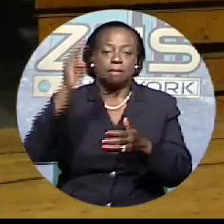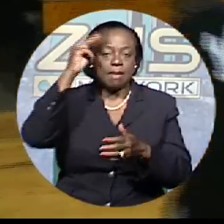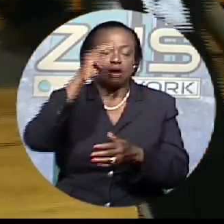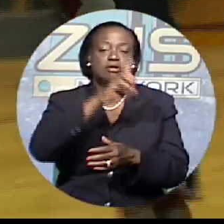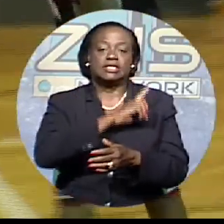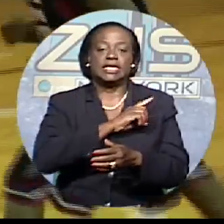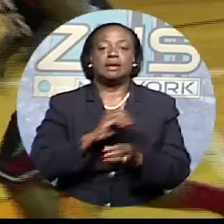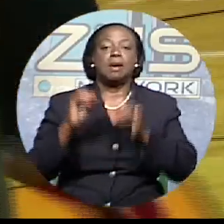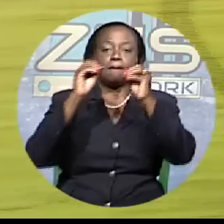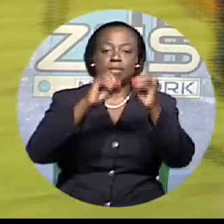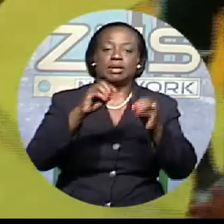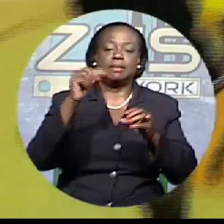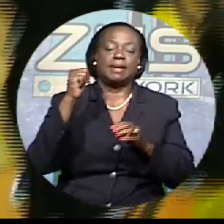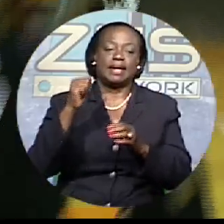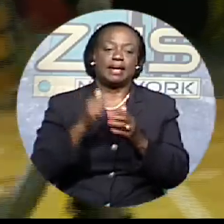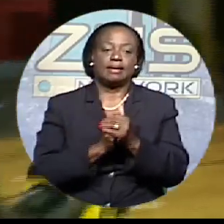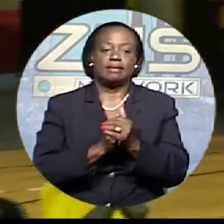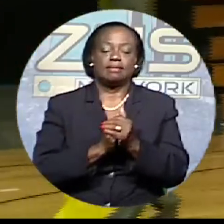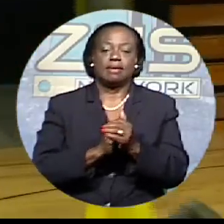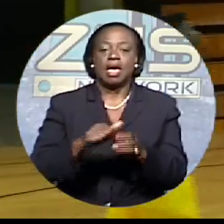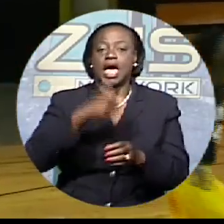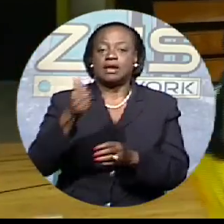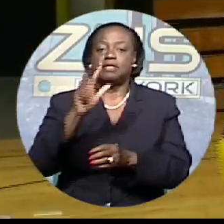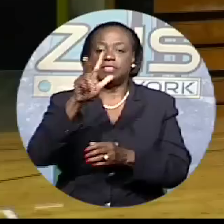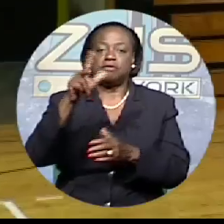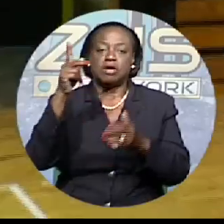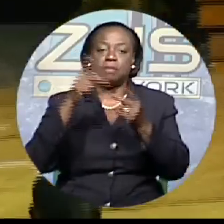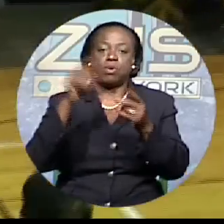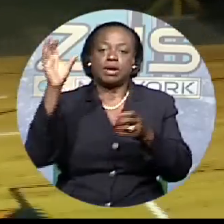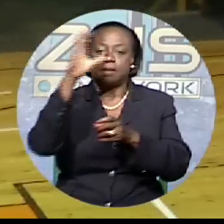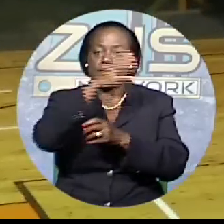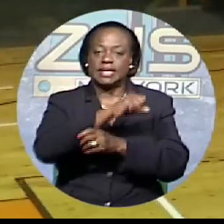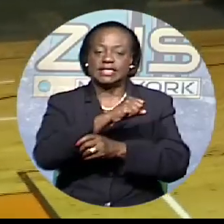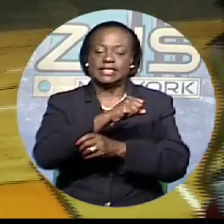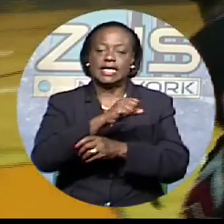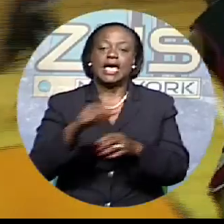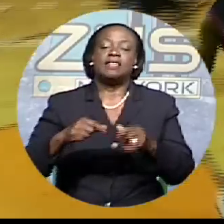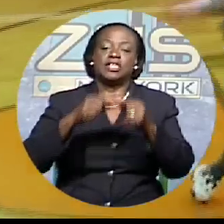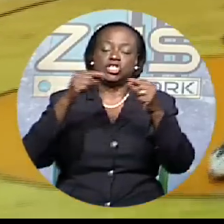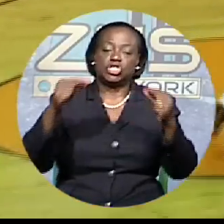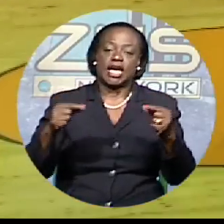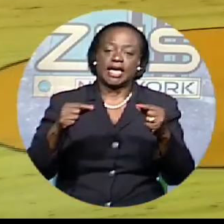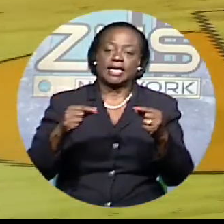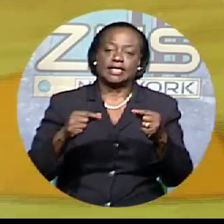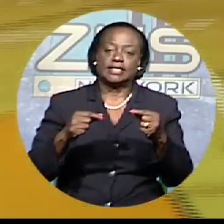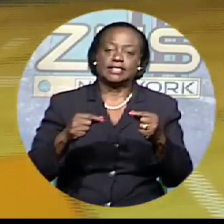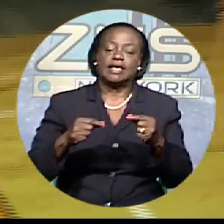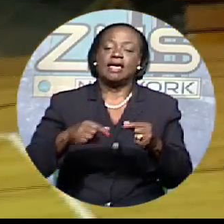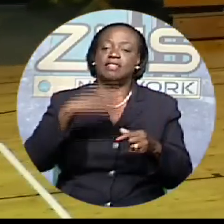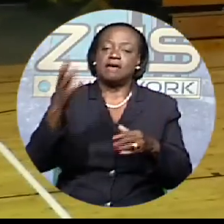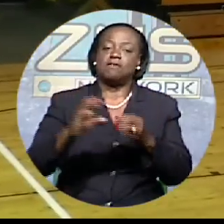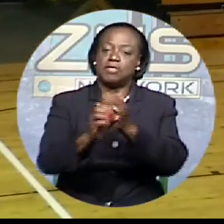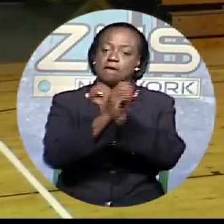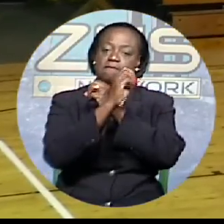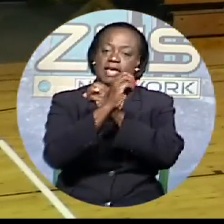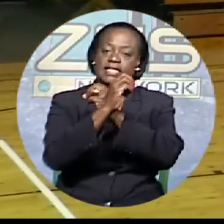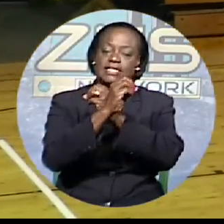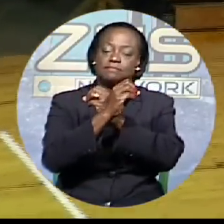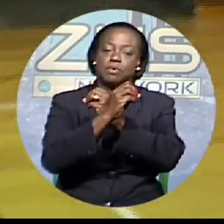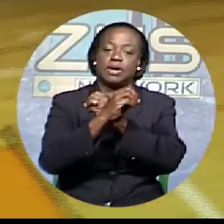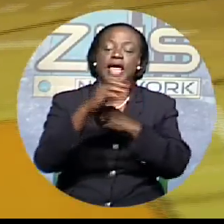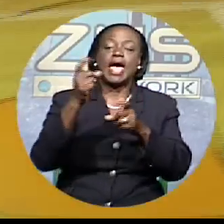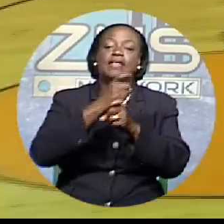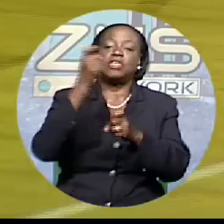for the putback. Another three-point miss for the Giants, but again they are there for the offensive board and Lindrick